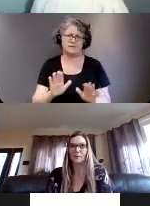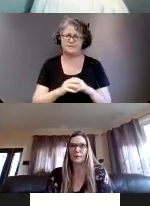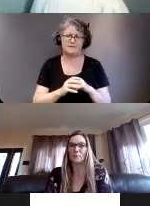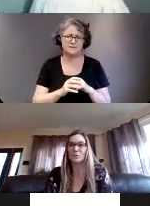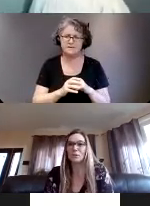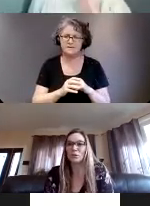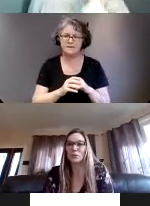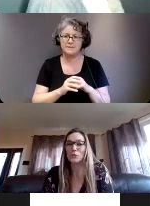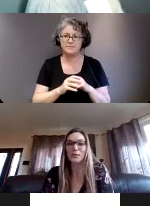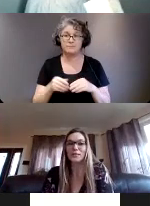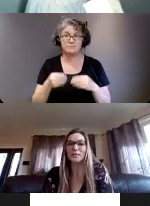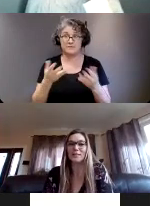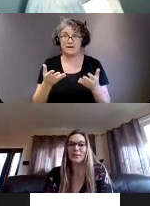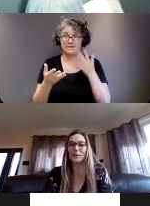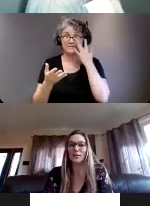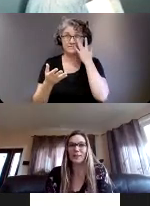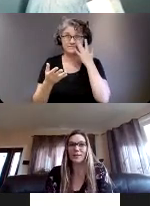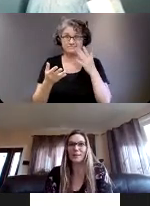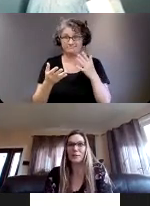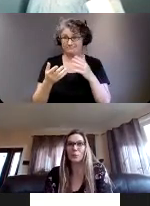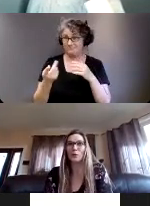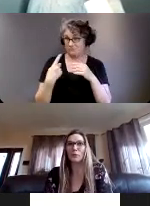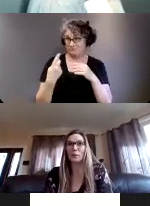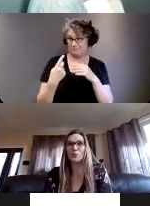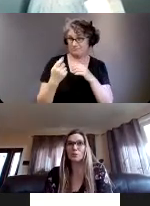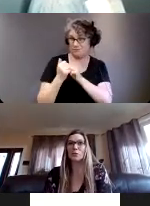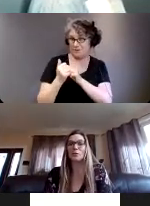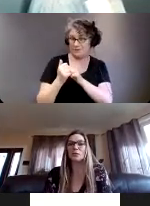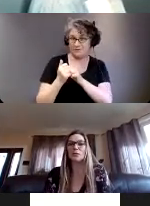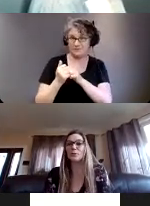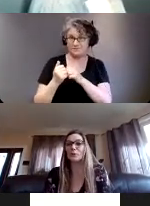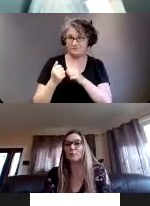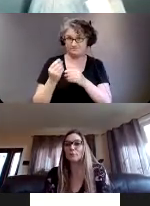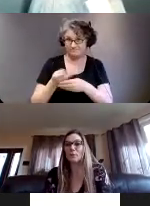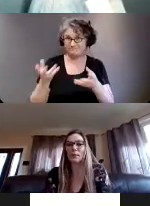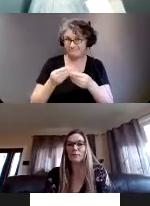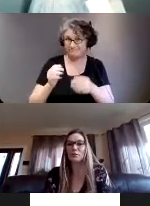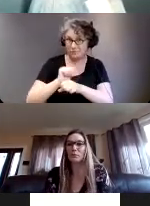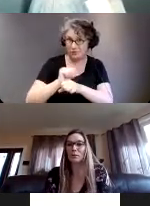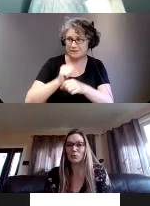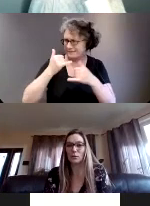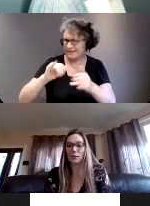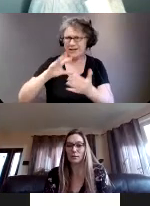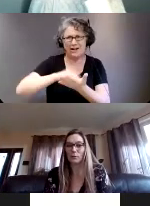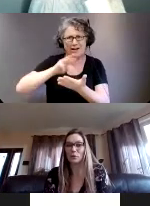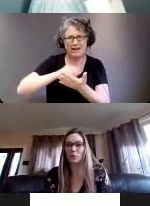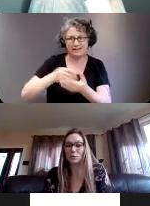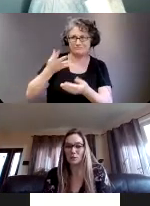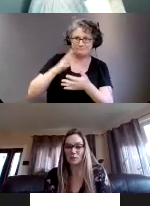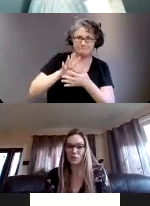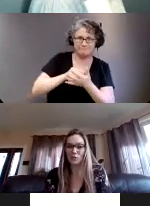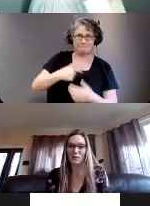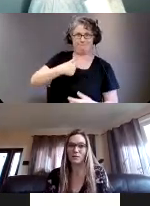provided as much as we do these together and the work that we do, you still learn something every time that we